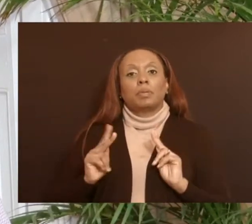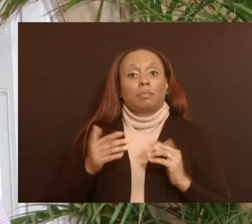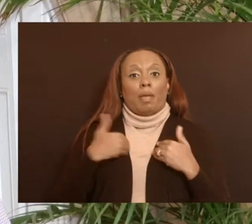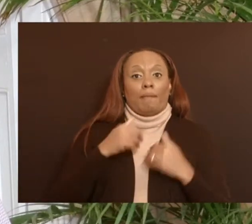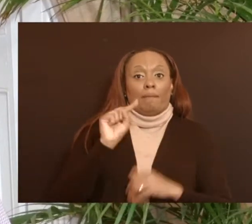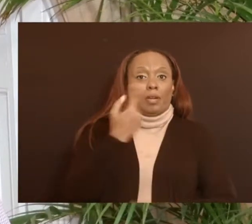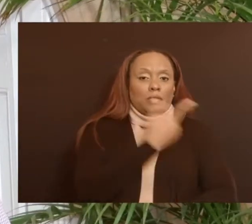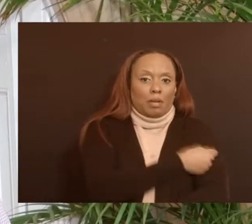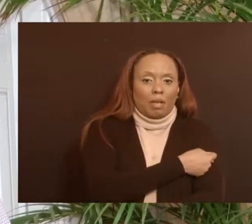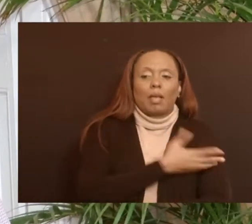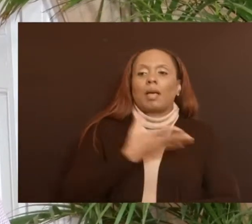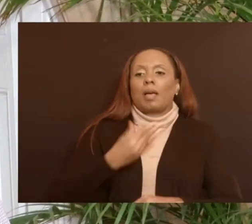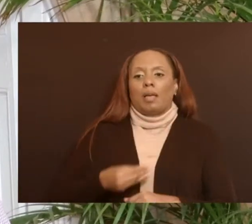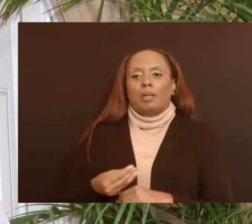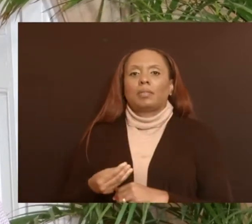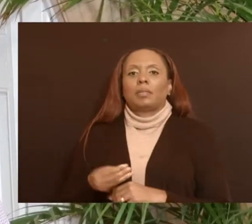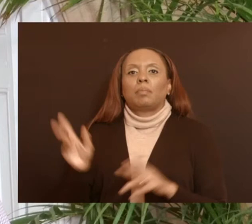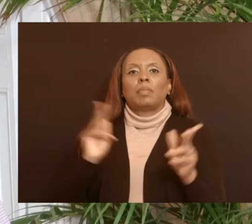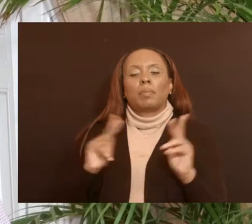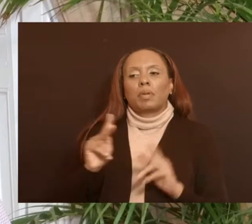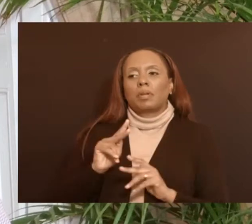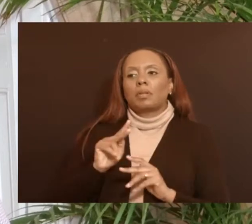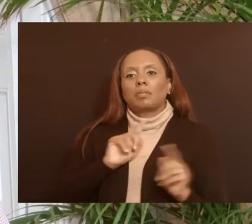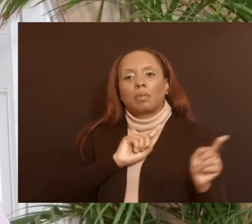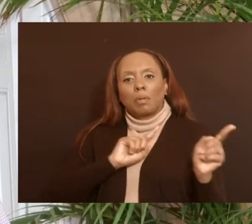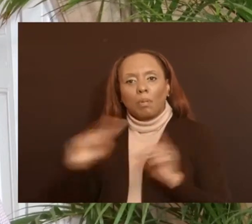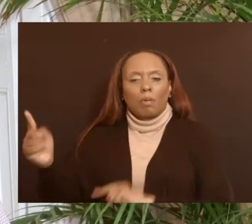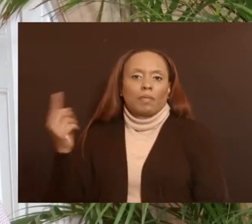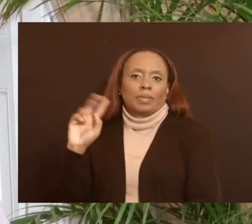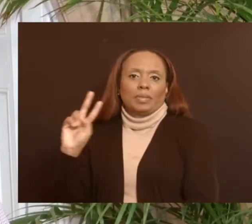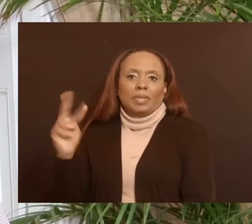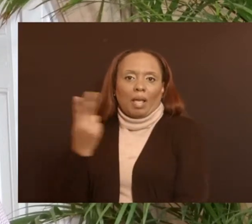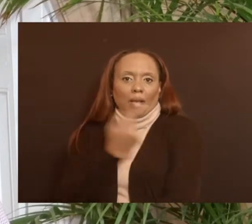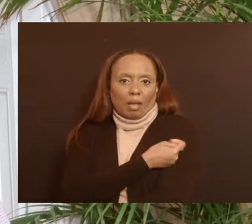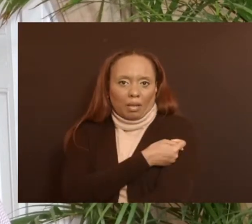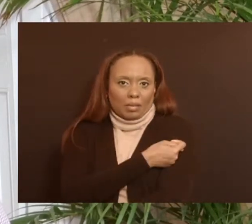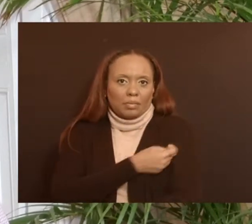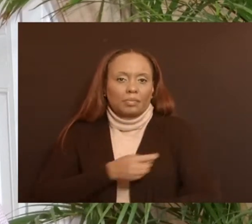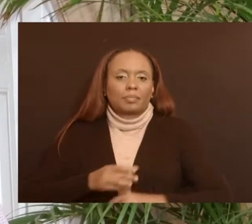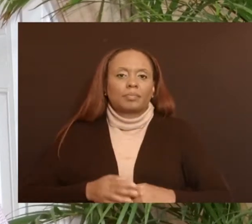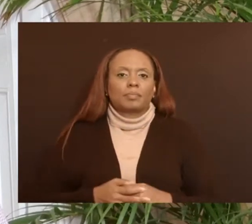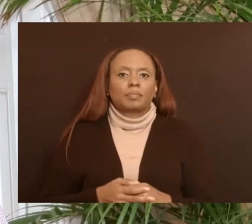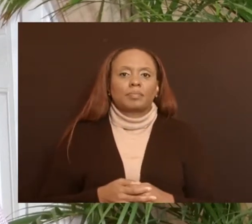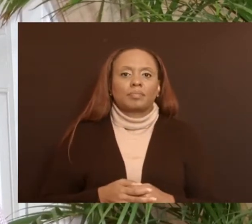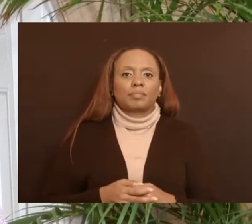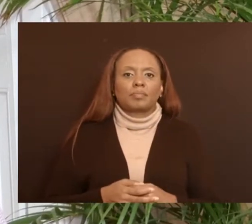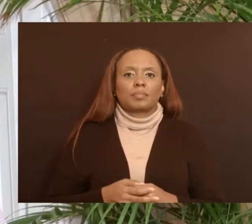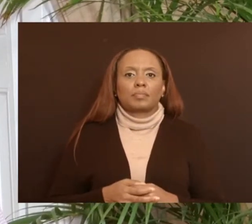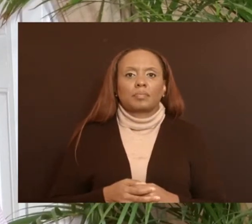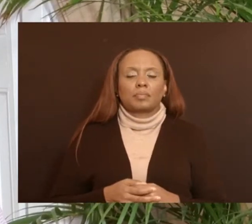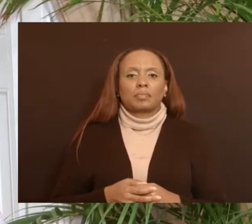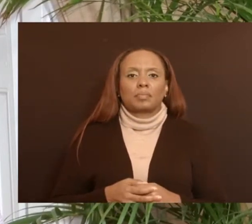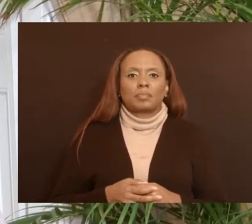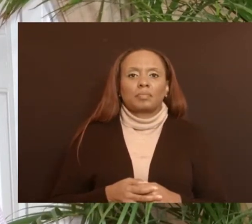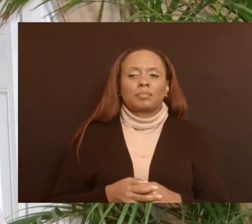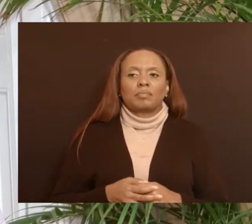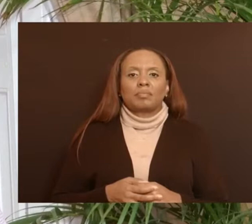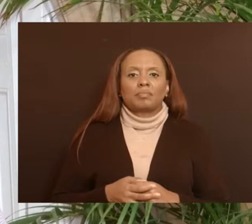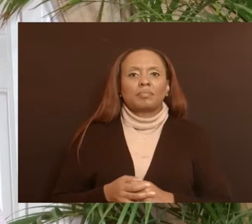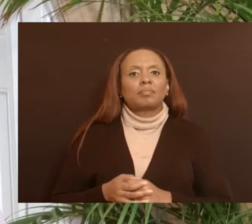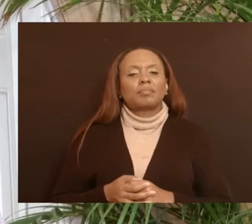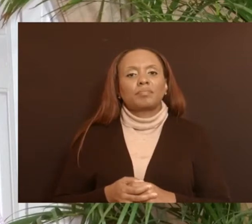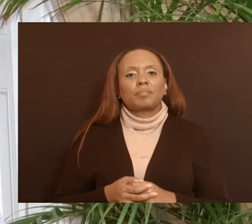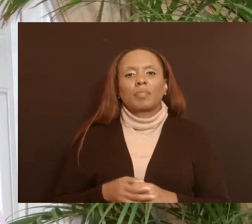the second shot. There has always been traditionally a small fall-off of persons in any